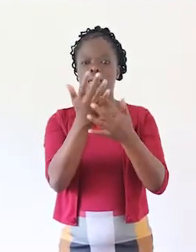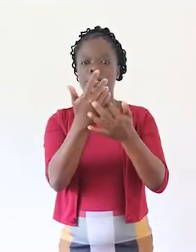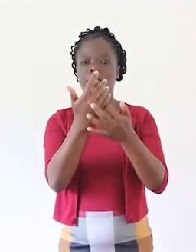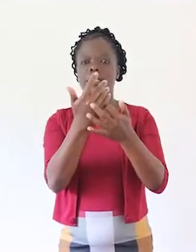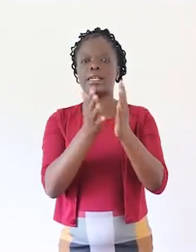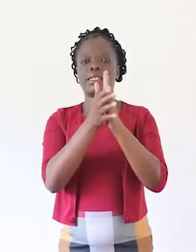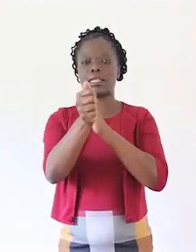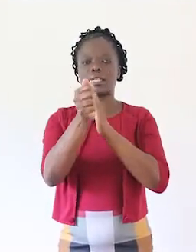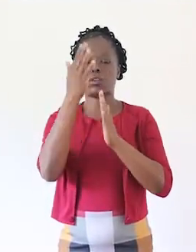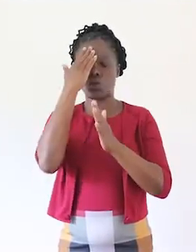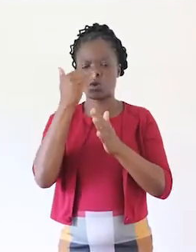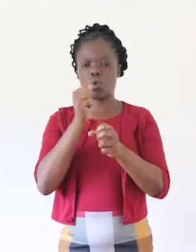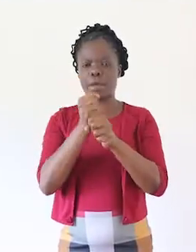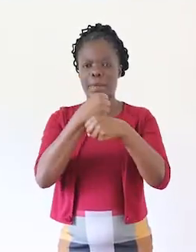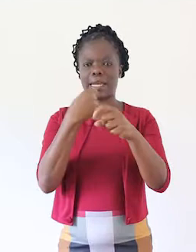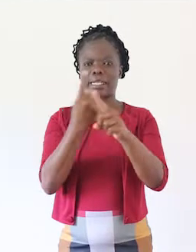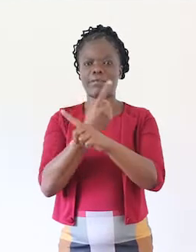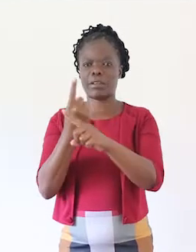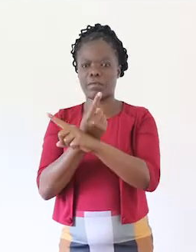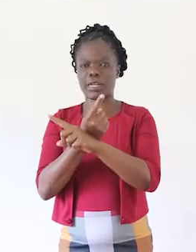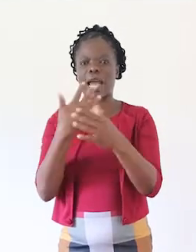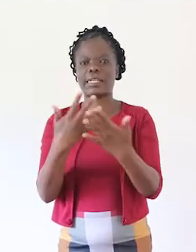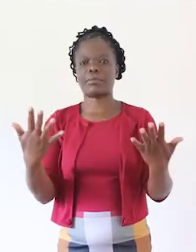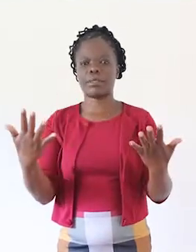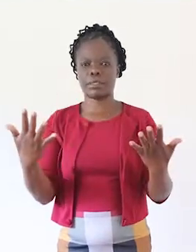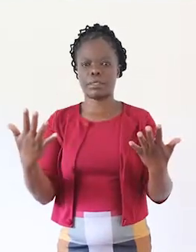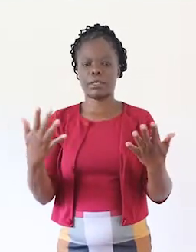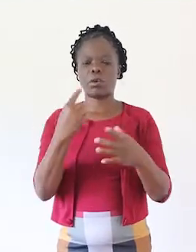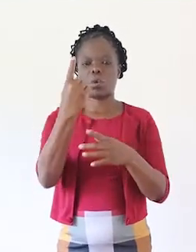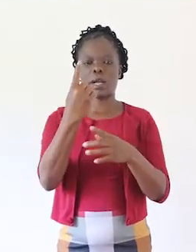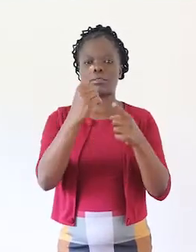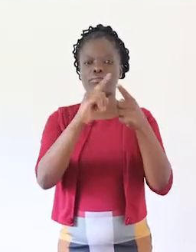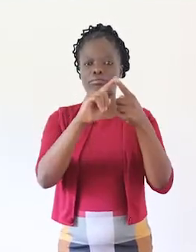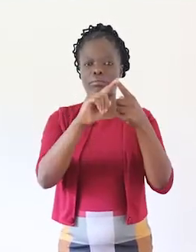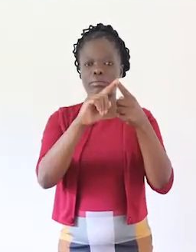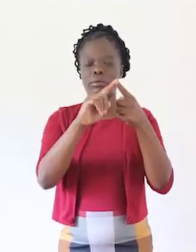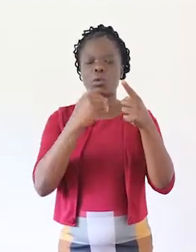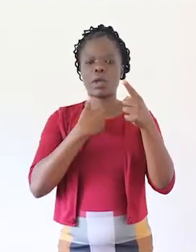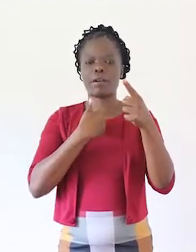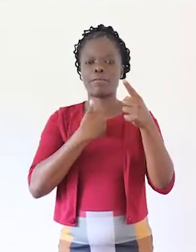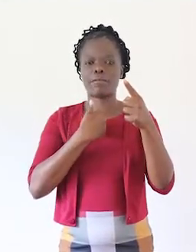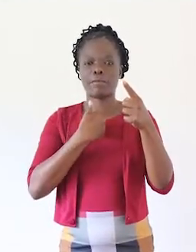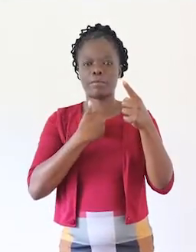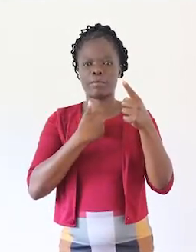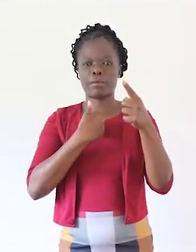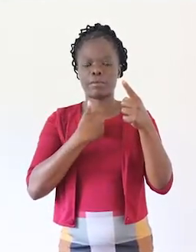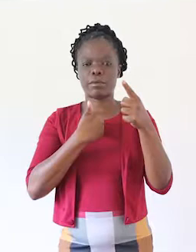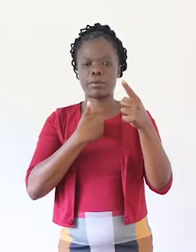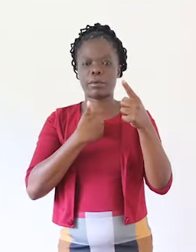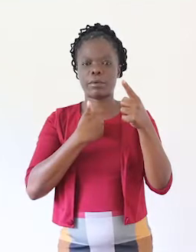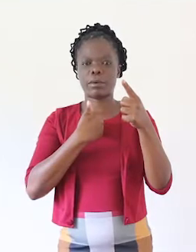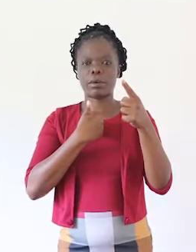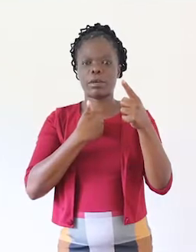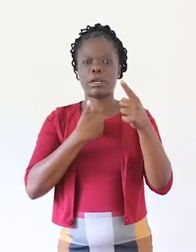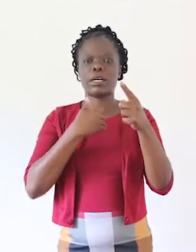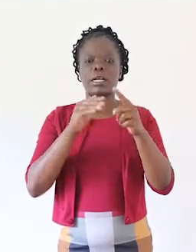you know that we make different items. One of them, we have